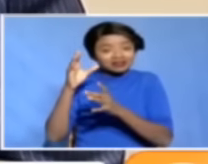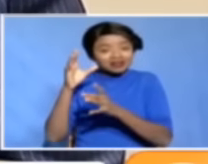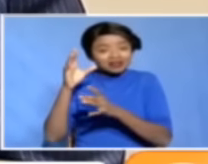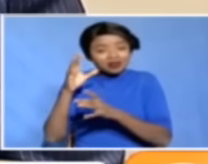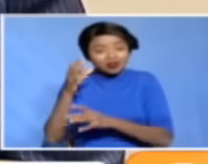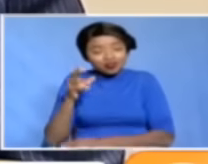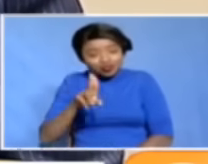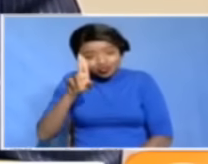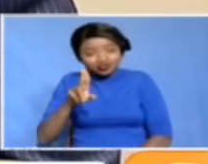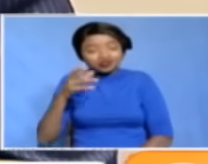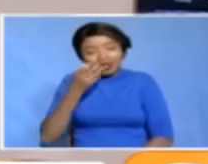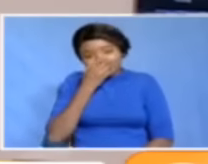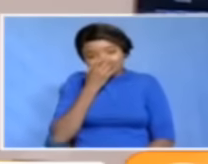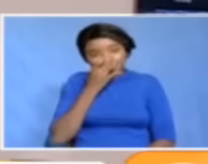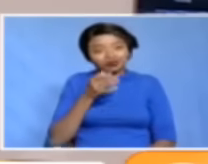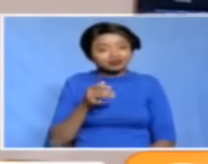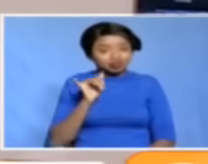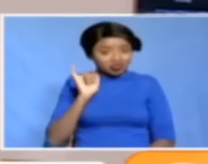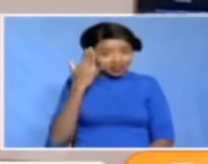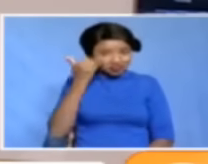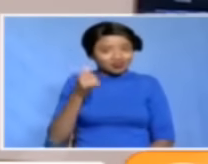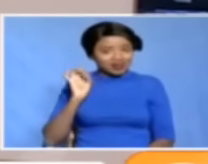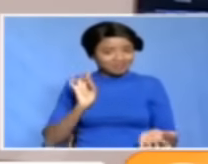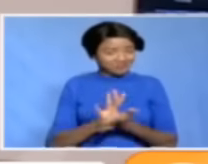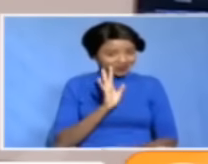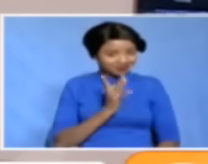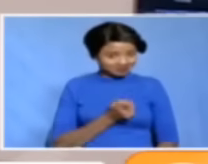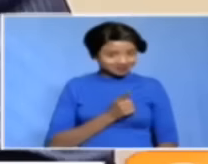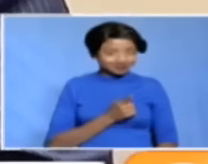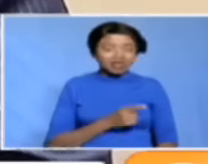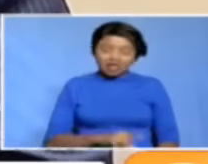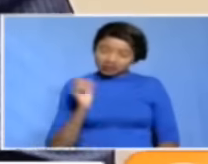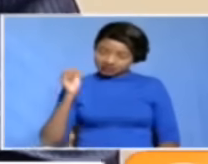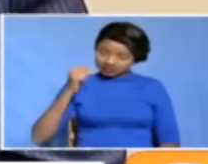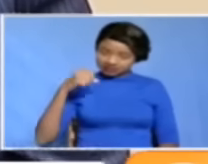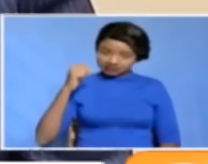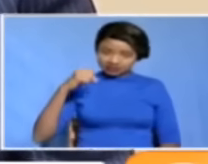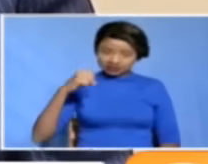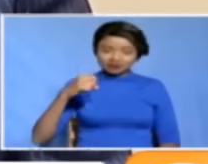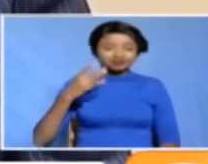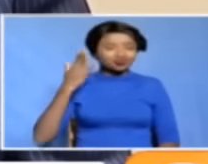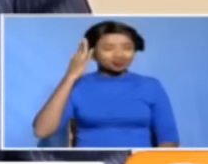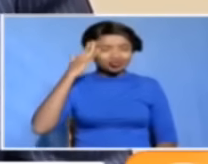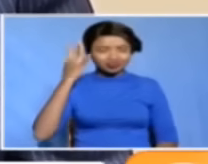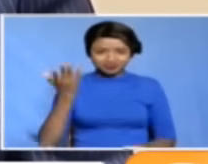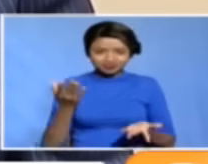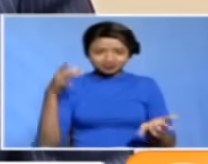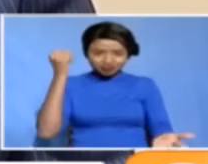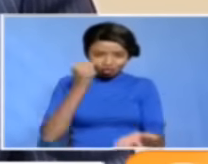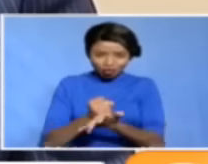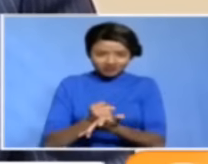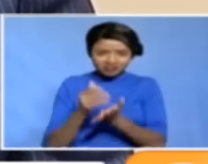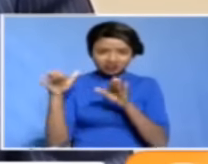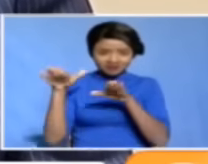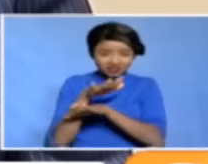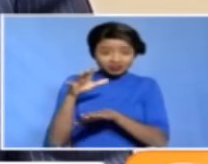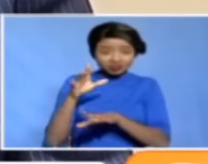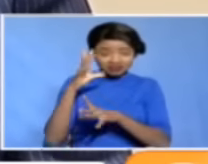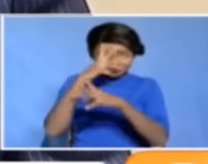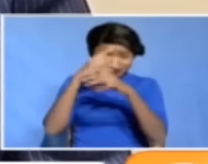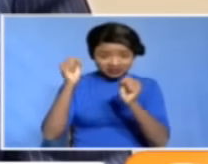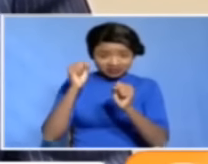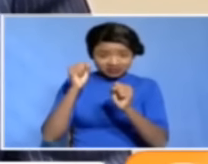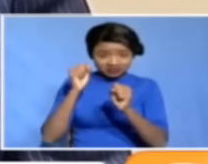deputy party leader. And that is why he had to leave. Yes, I mean, okay. You know, the office of the deputy president, as provided for in